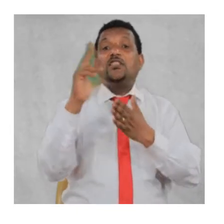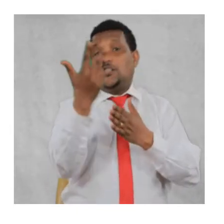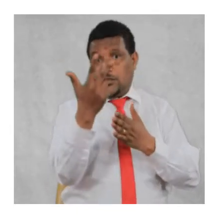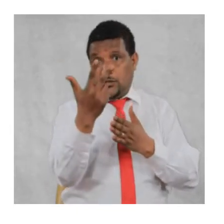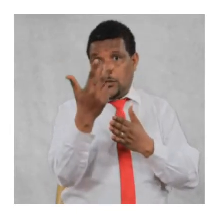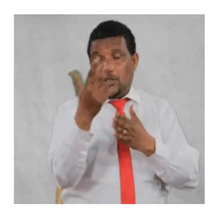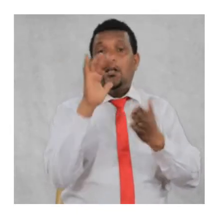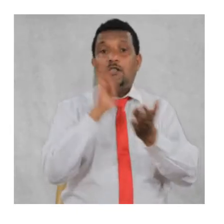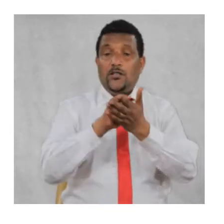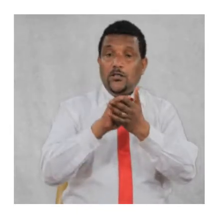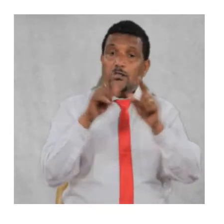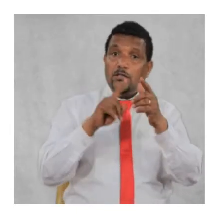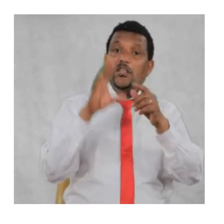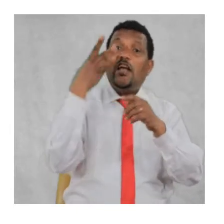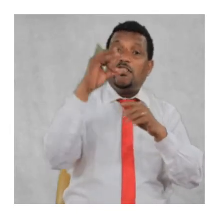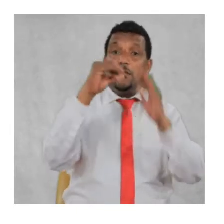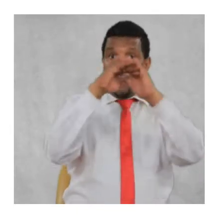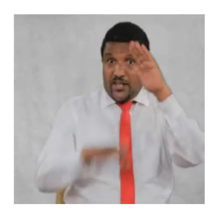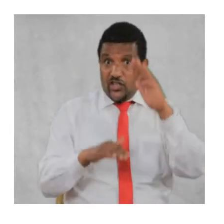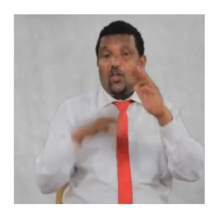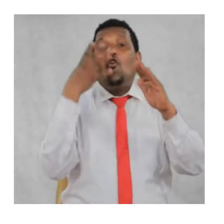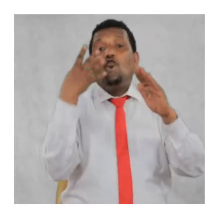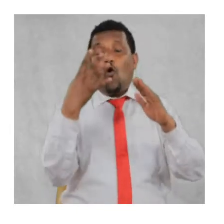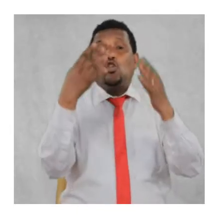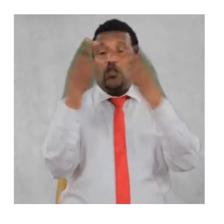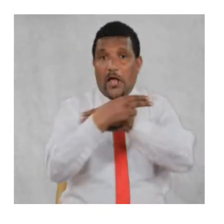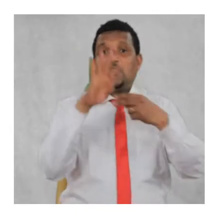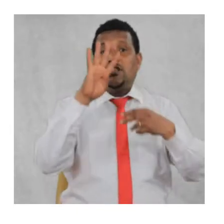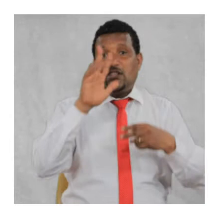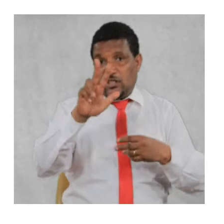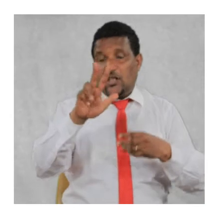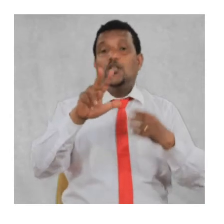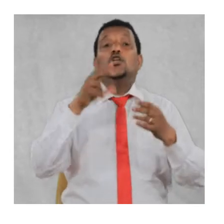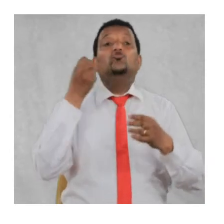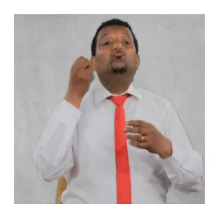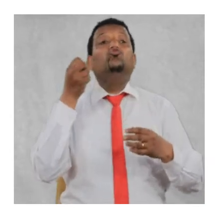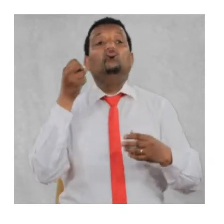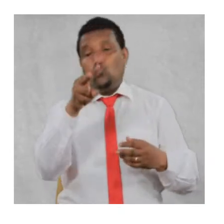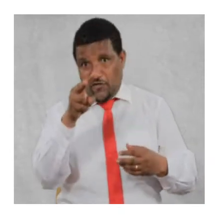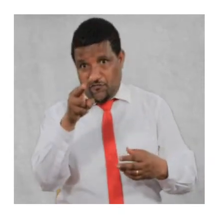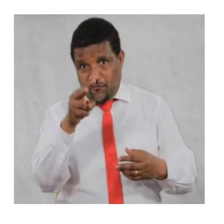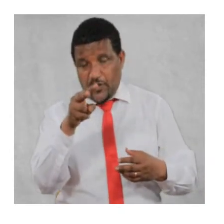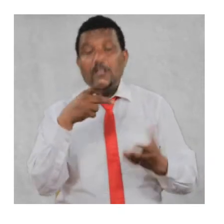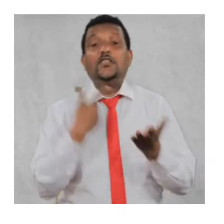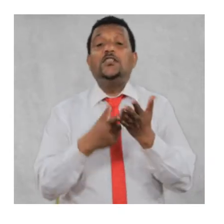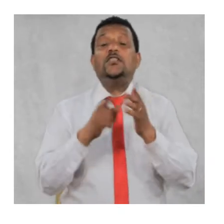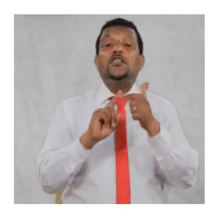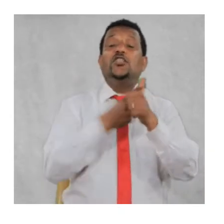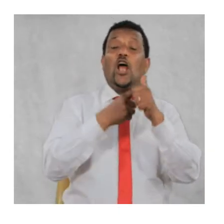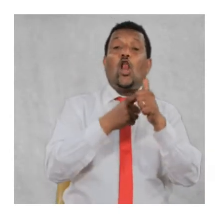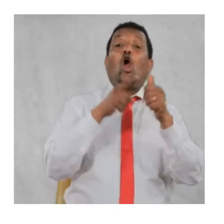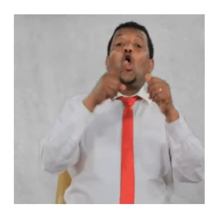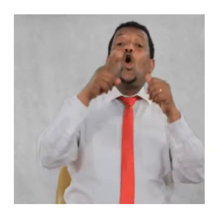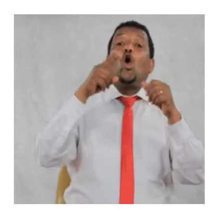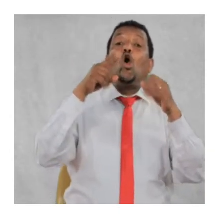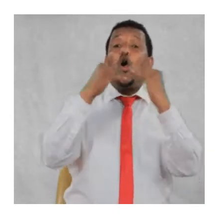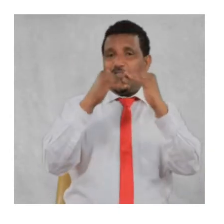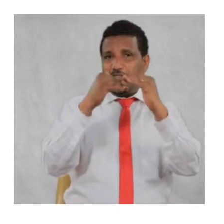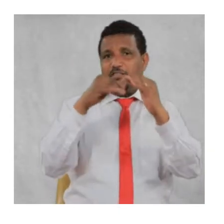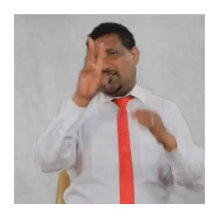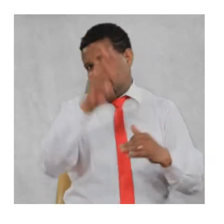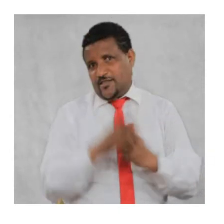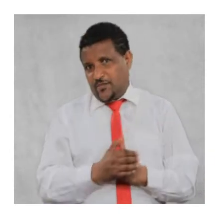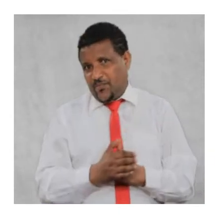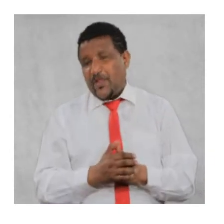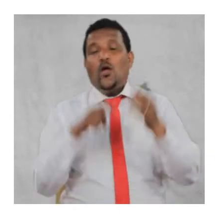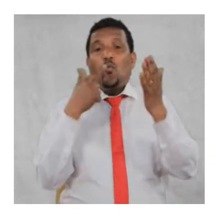and then this is 18 minus 4 times 3 is 12, then the initial quantity is 6. So